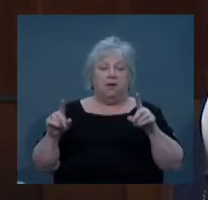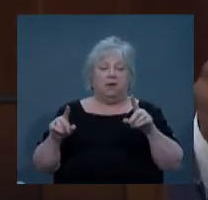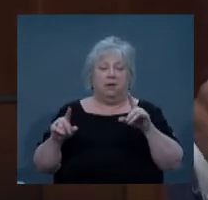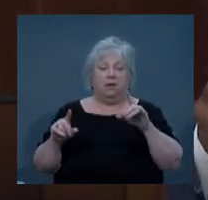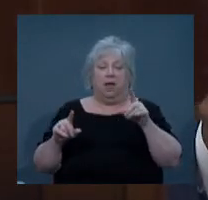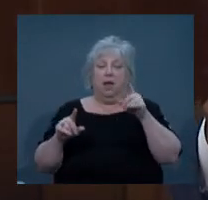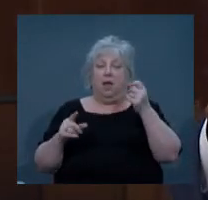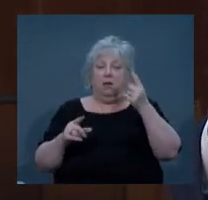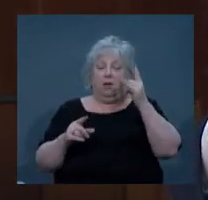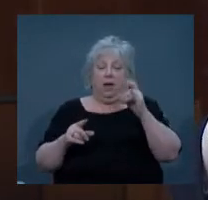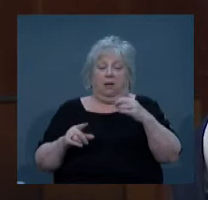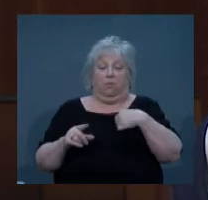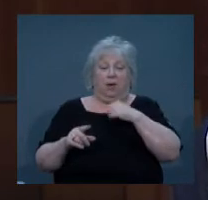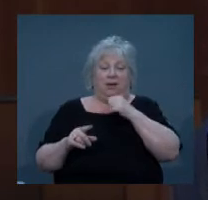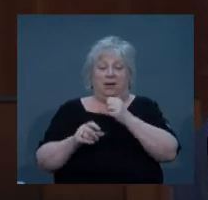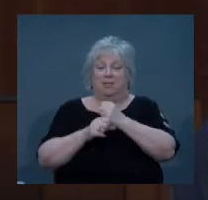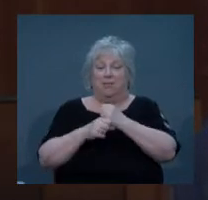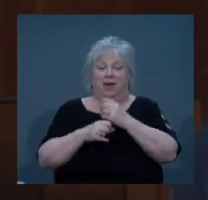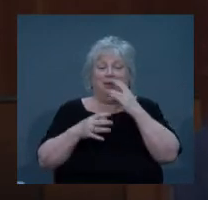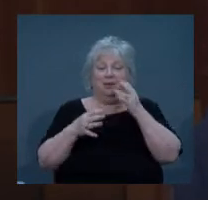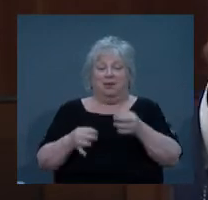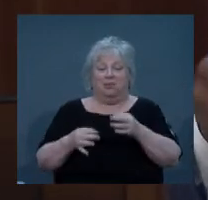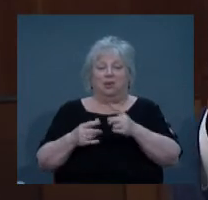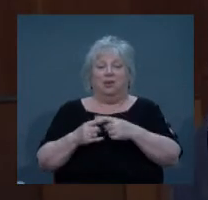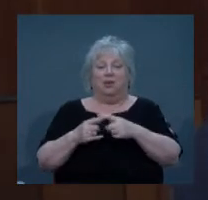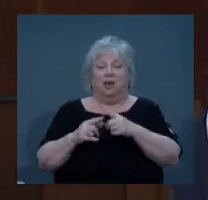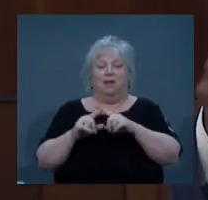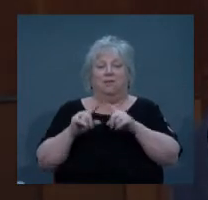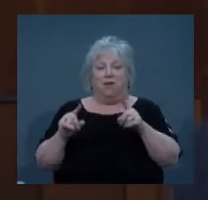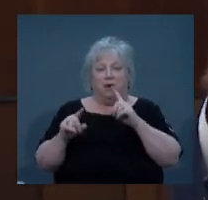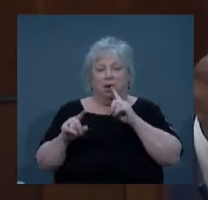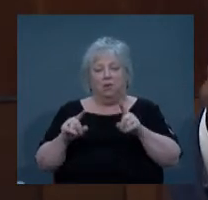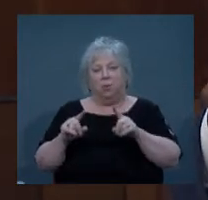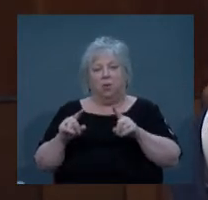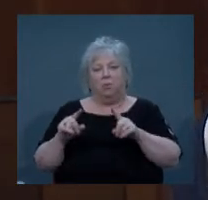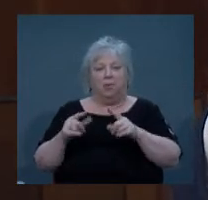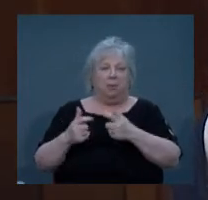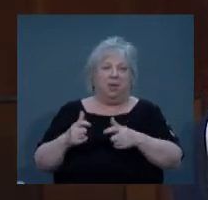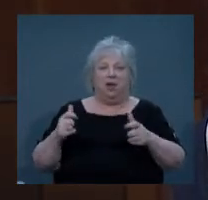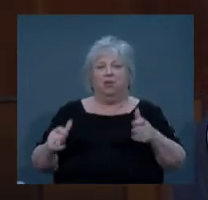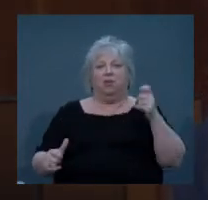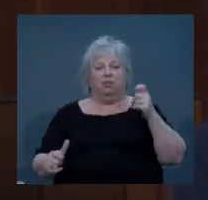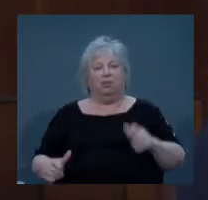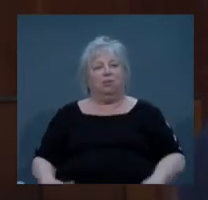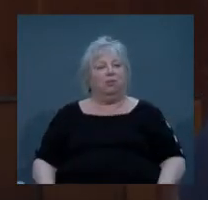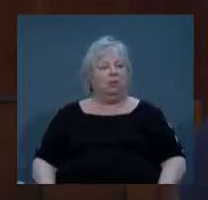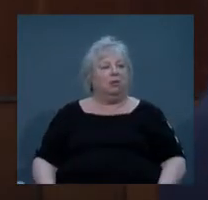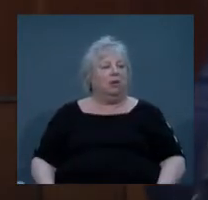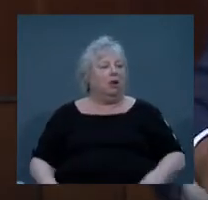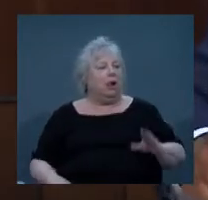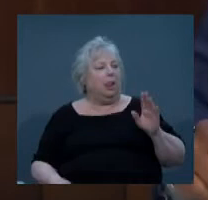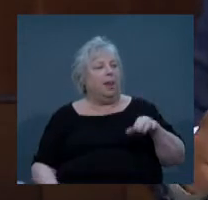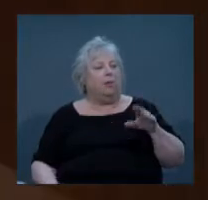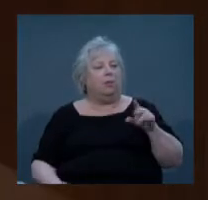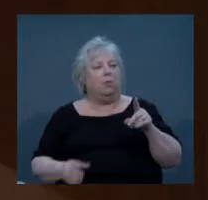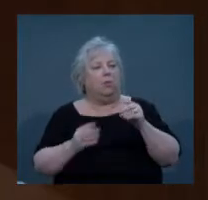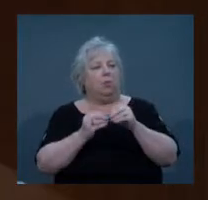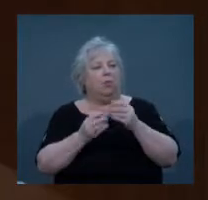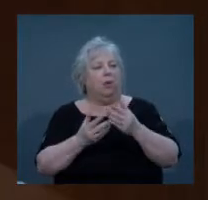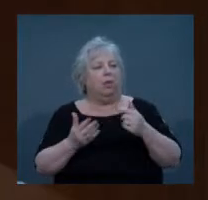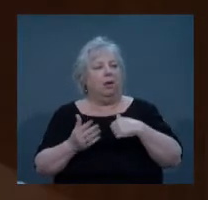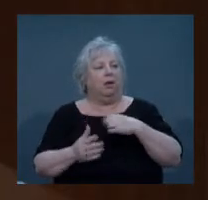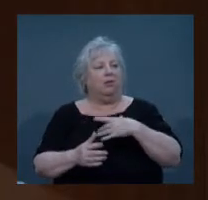not make those changes, those variances would be multiplied into as far as increasing from a Okay, negative Sarah, standpoint. also there is one other thing I'd